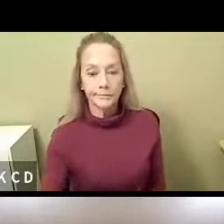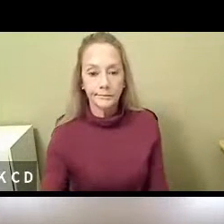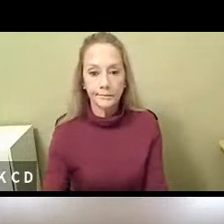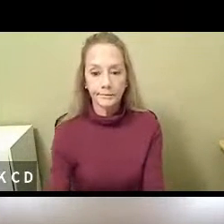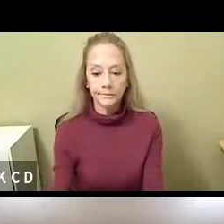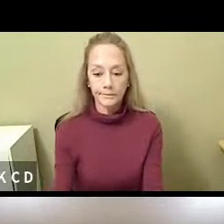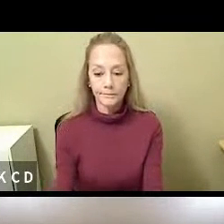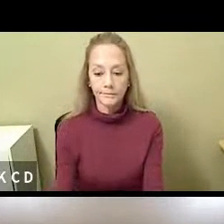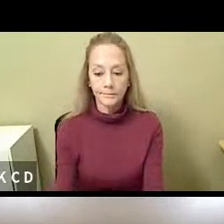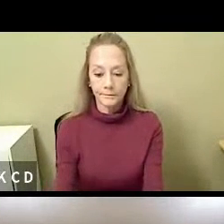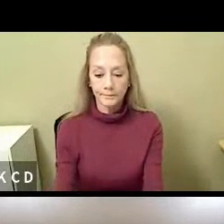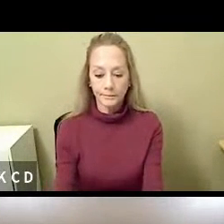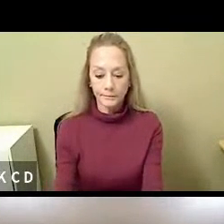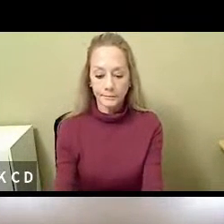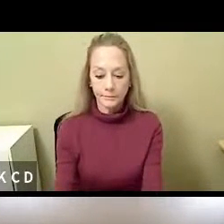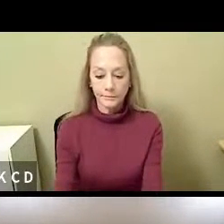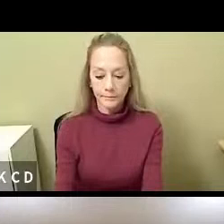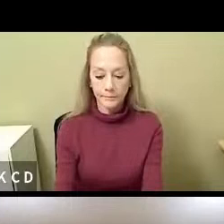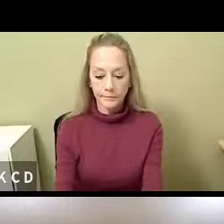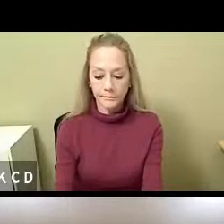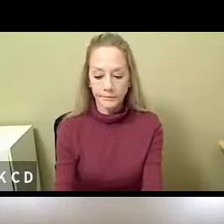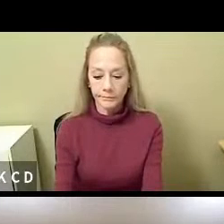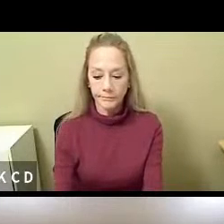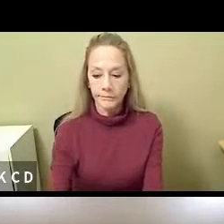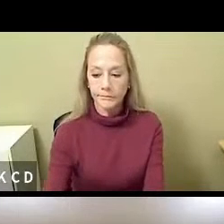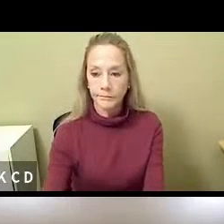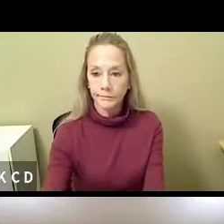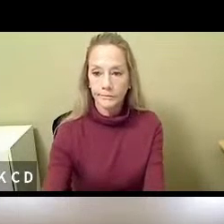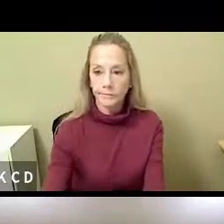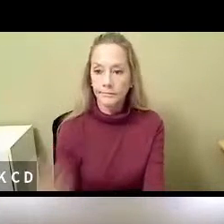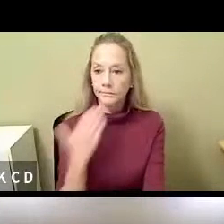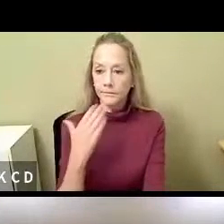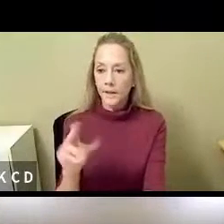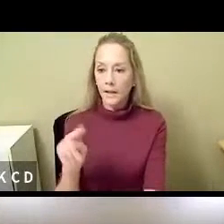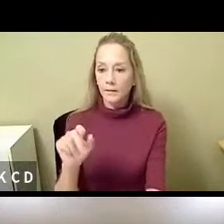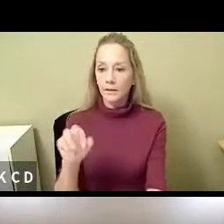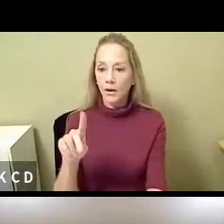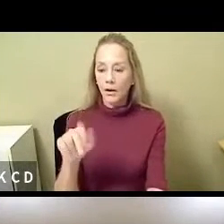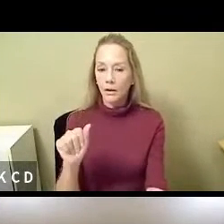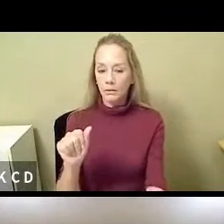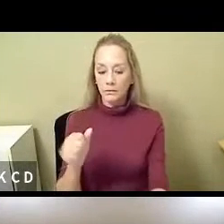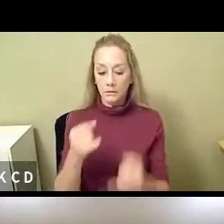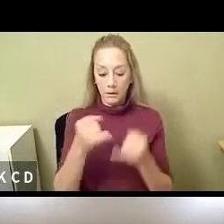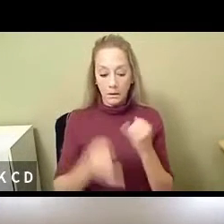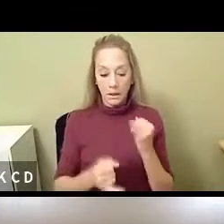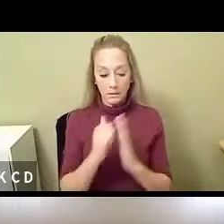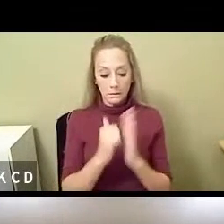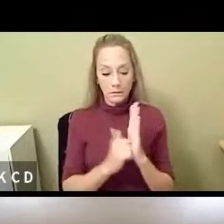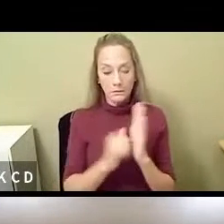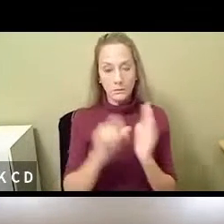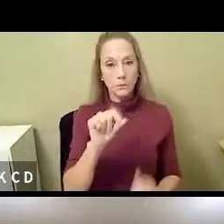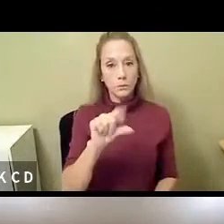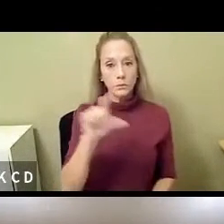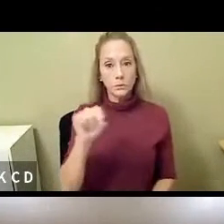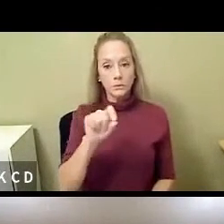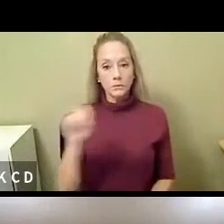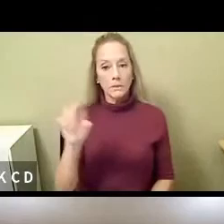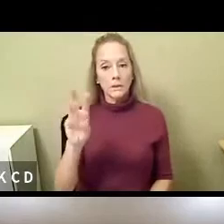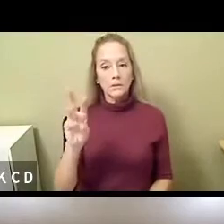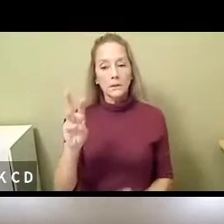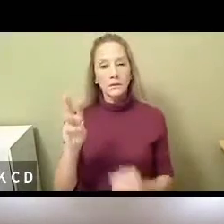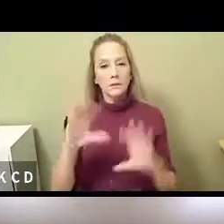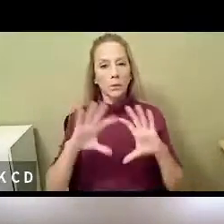All right, thank you, Narda. Next for discussion is, I guess, very much tied to the last one, is 2020-6, which is the group size